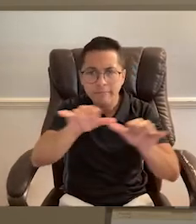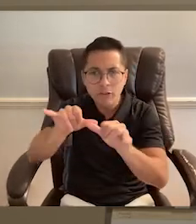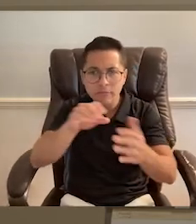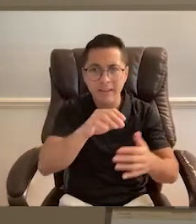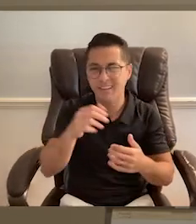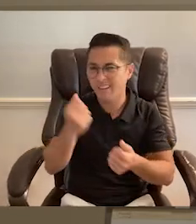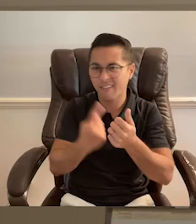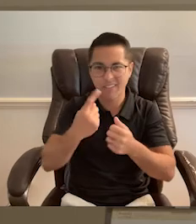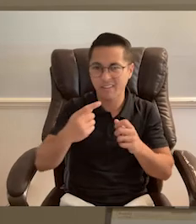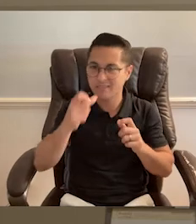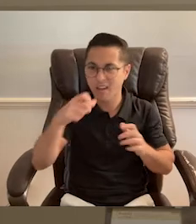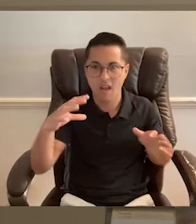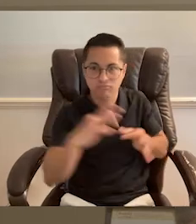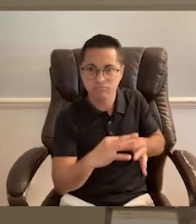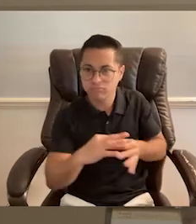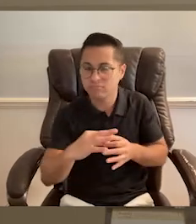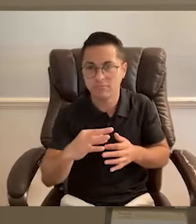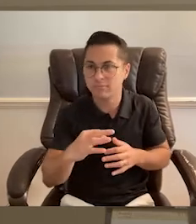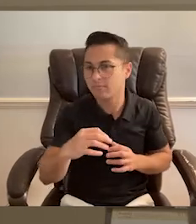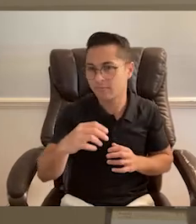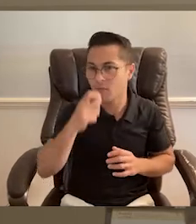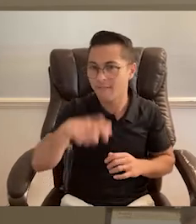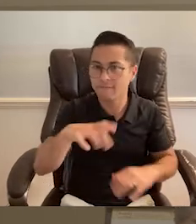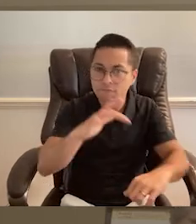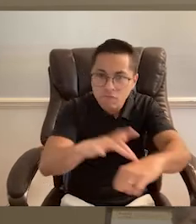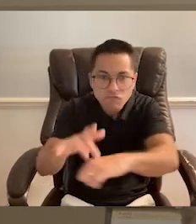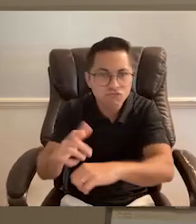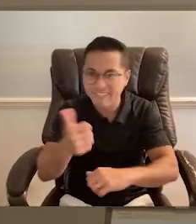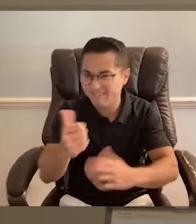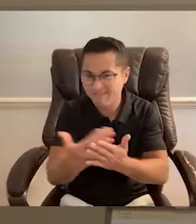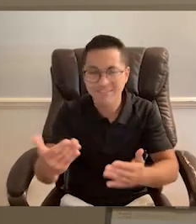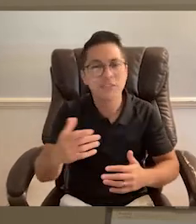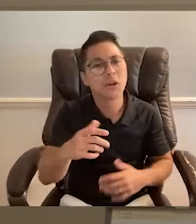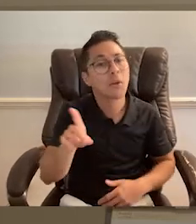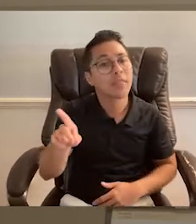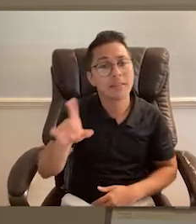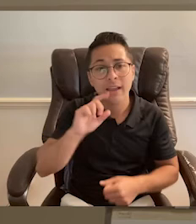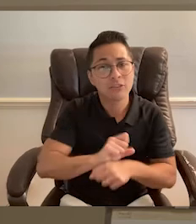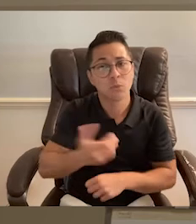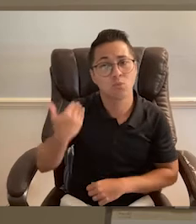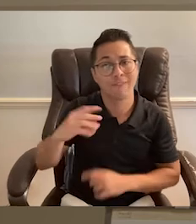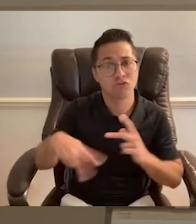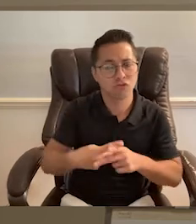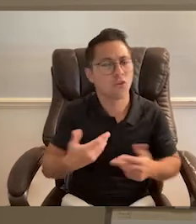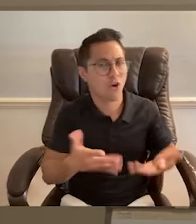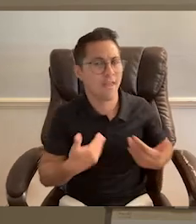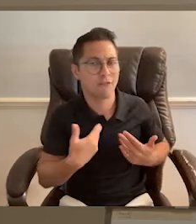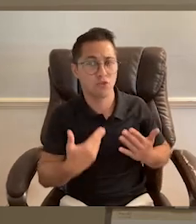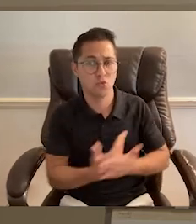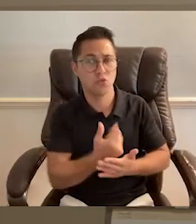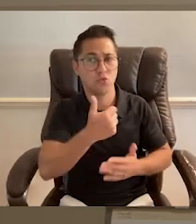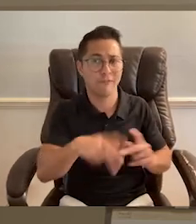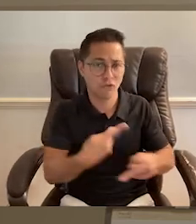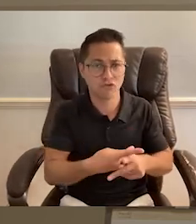navigate. So we've been, we actually do with vocational rehab, we do a lot of vehicle modifications for people